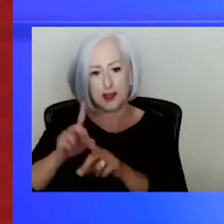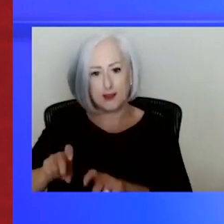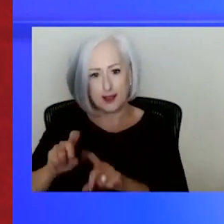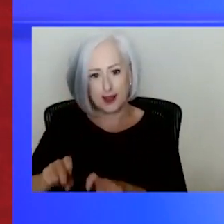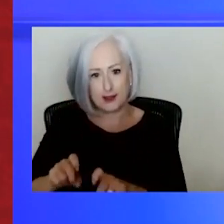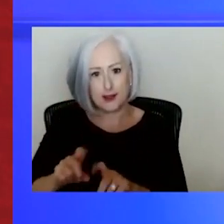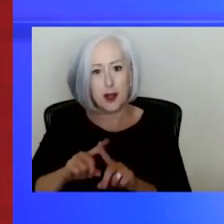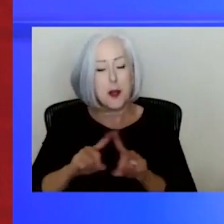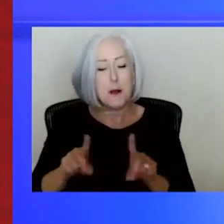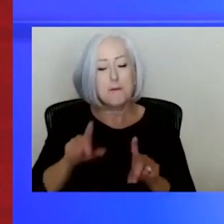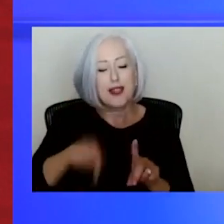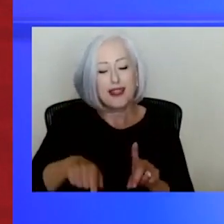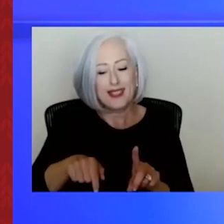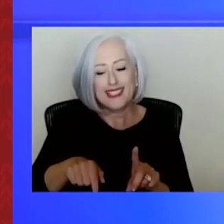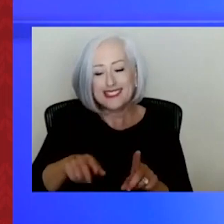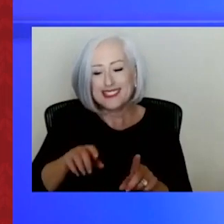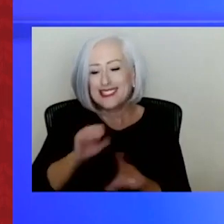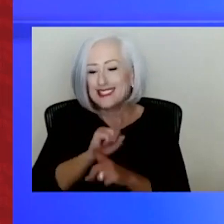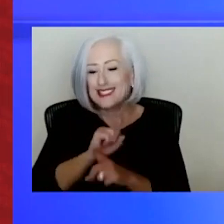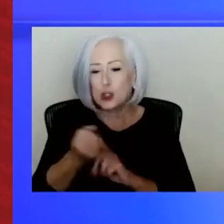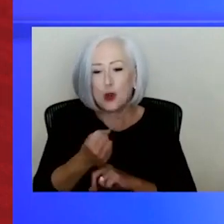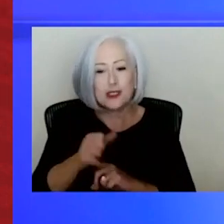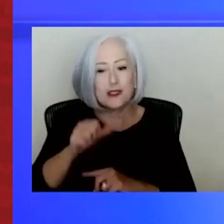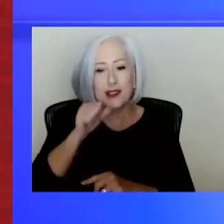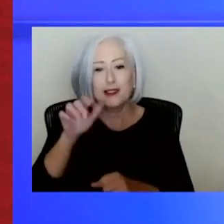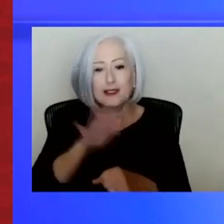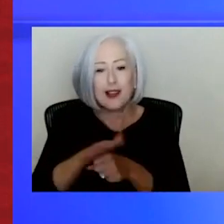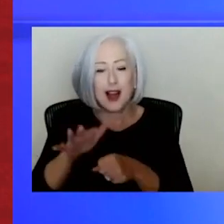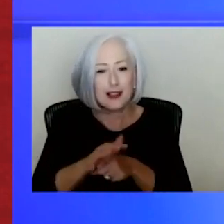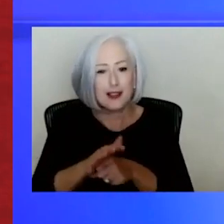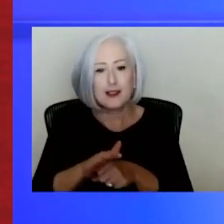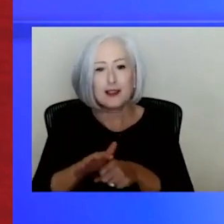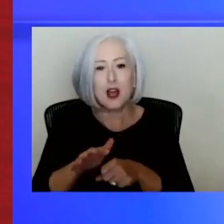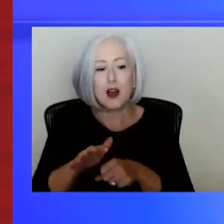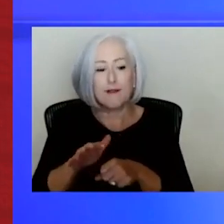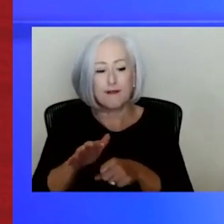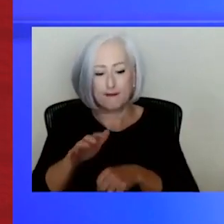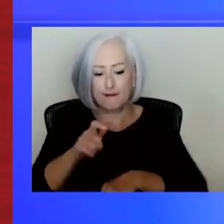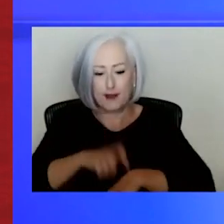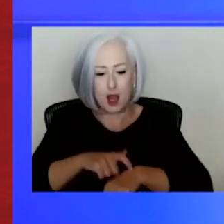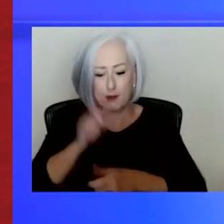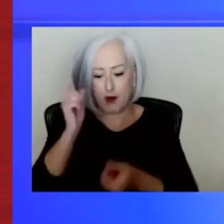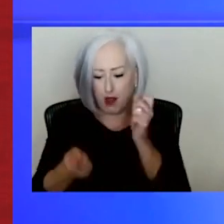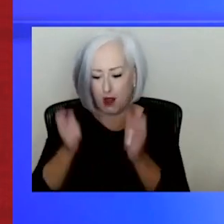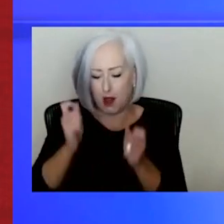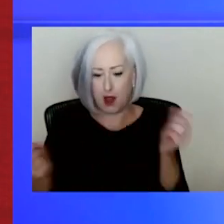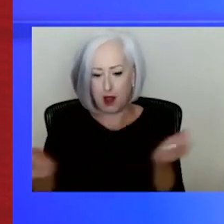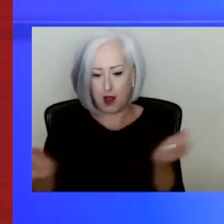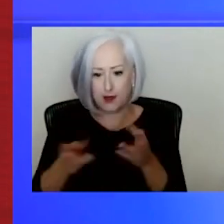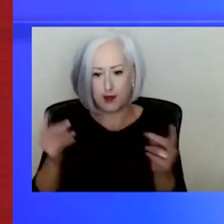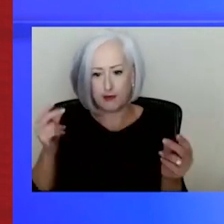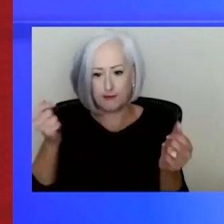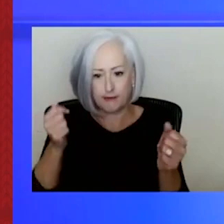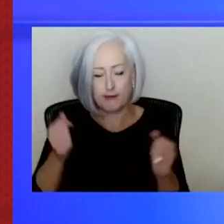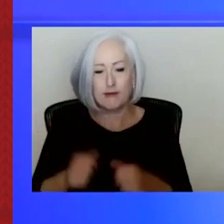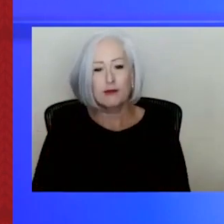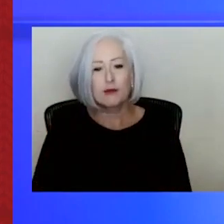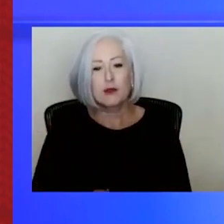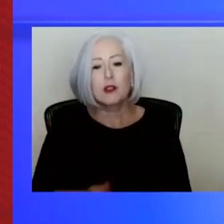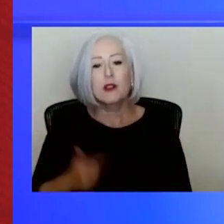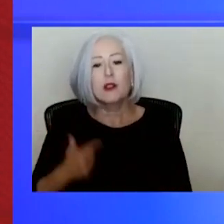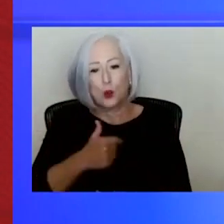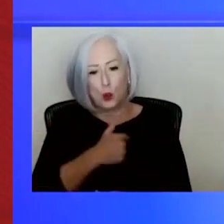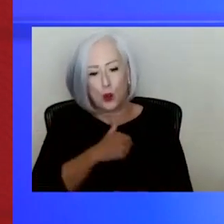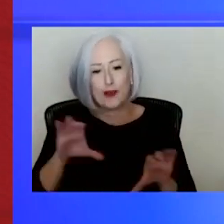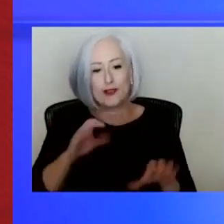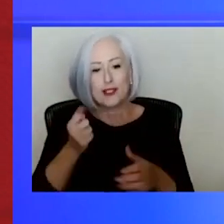there just wasn't early on the bandwidth to make all of those changes right away. So we've done a number of things.